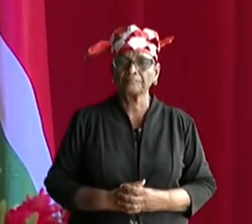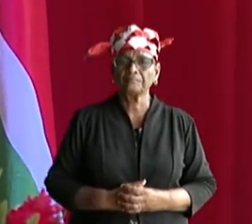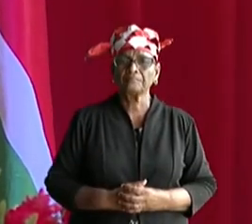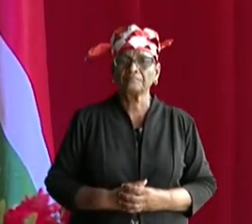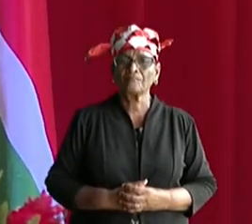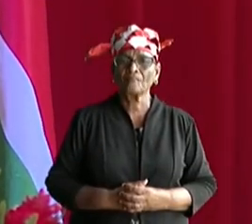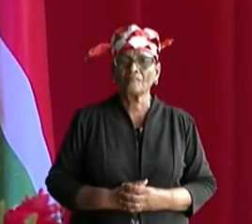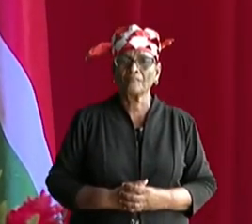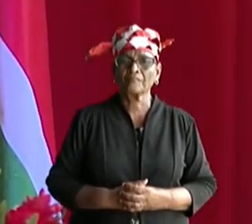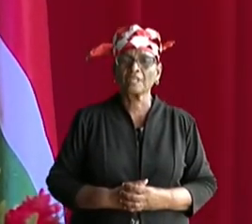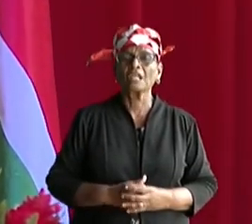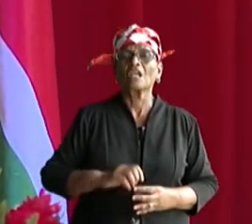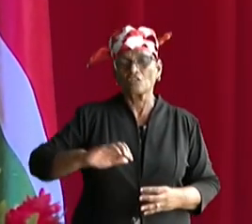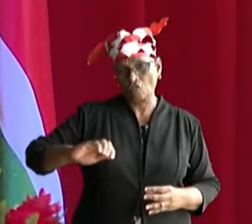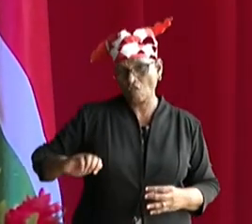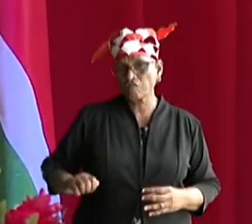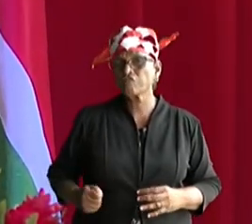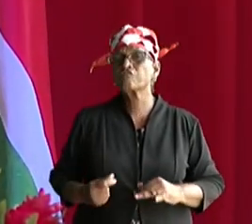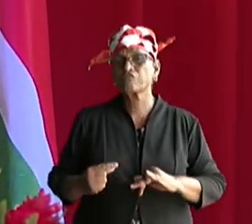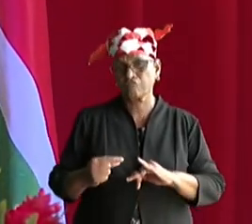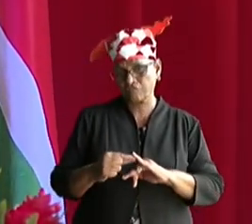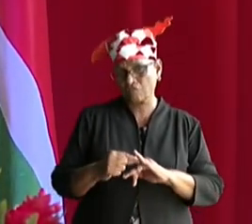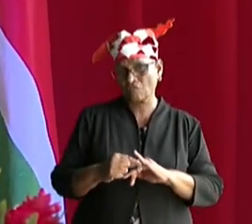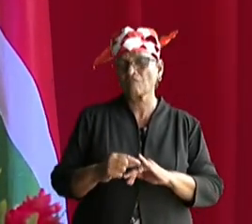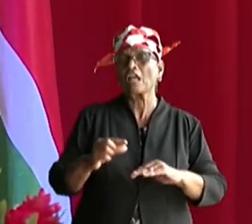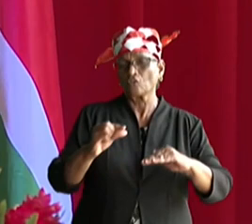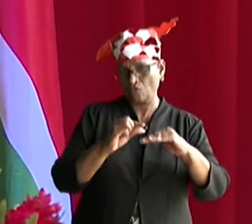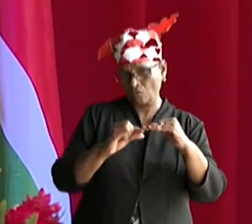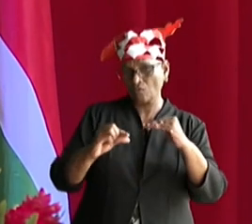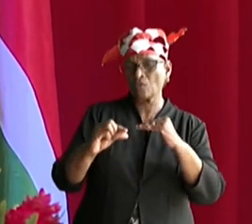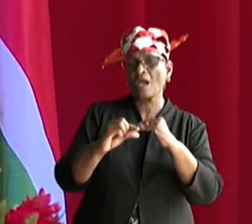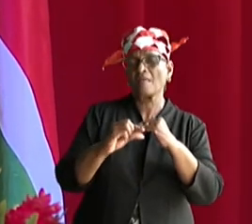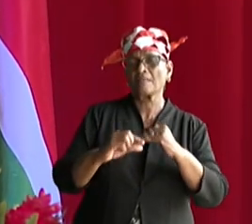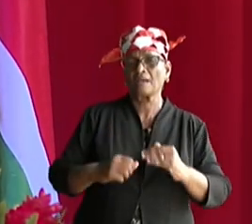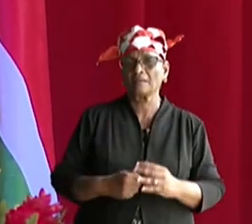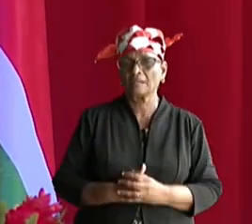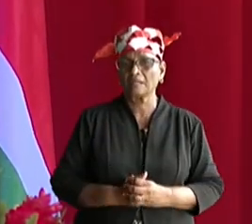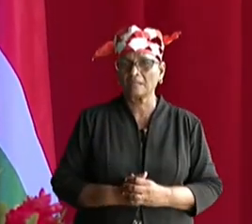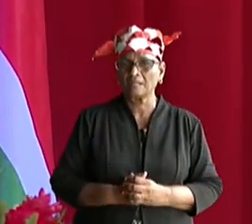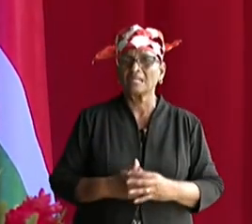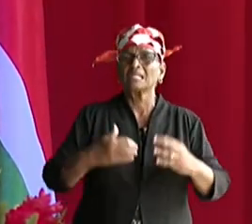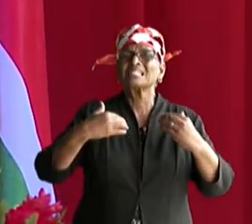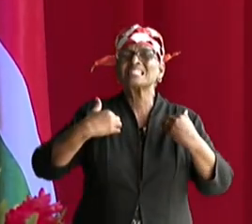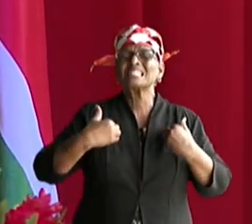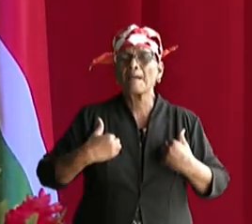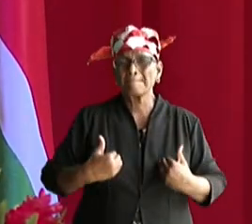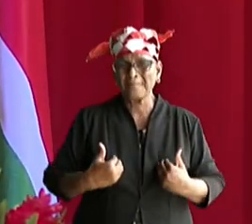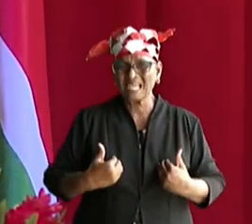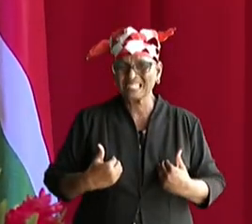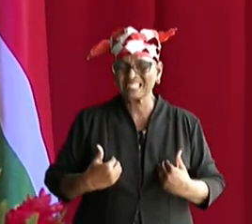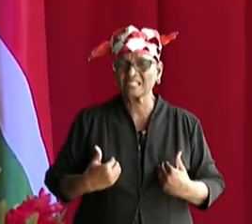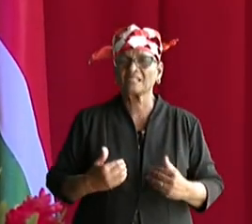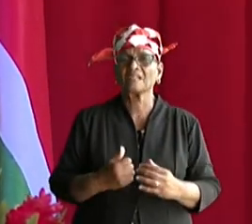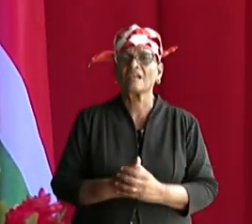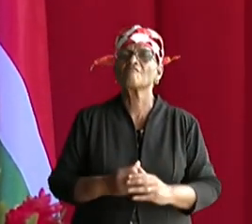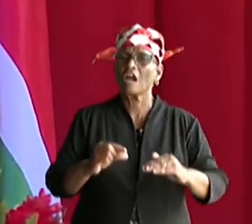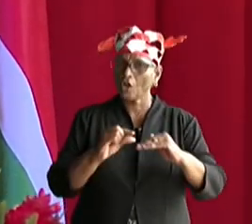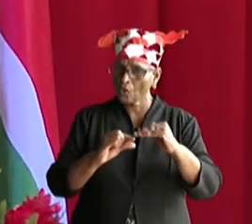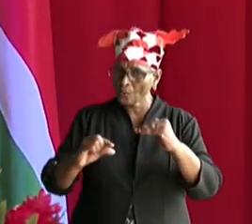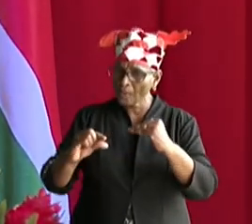the First Lady of the Cooperative Republic of Guyana, the people of the Cooperative Republic of